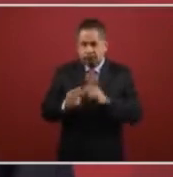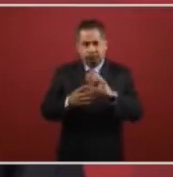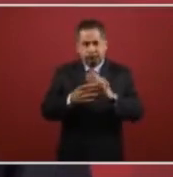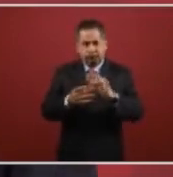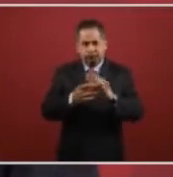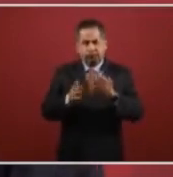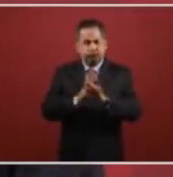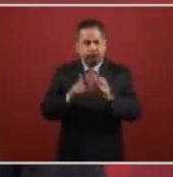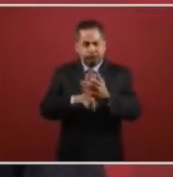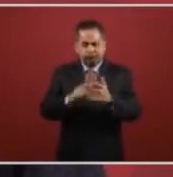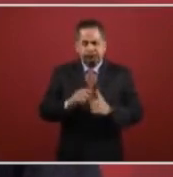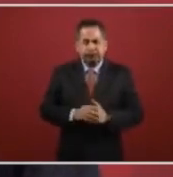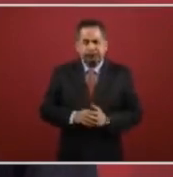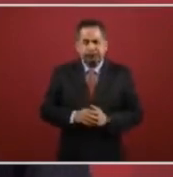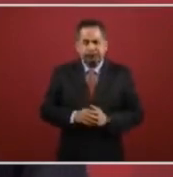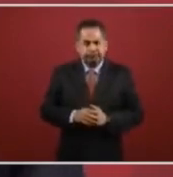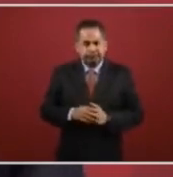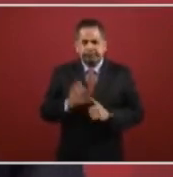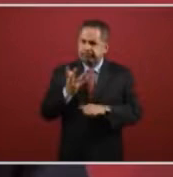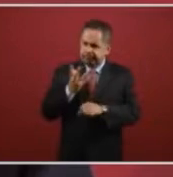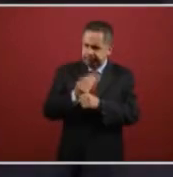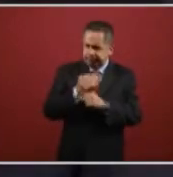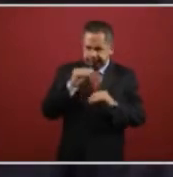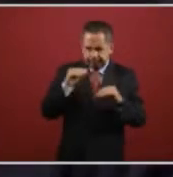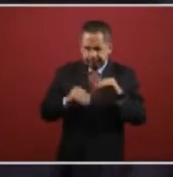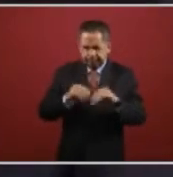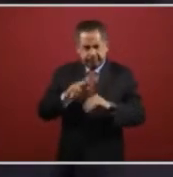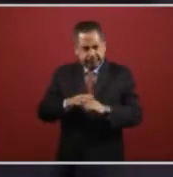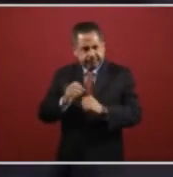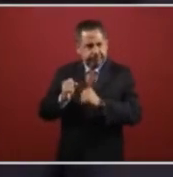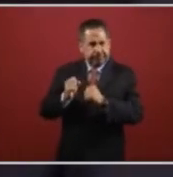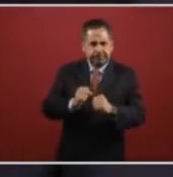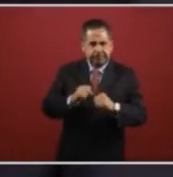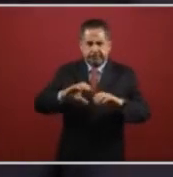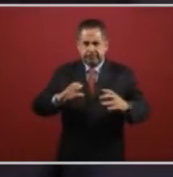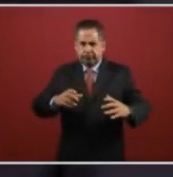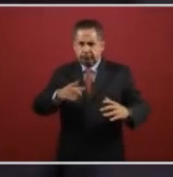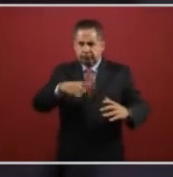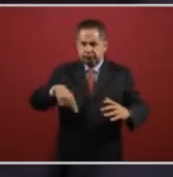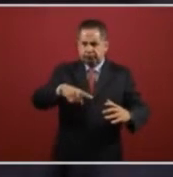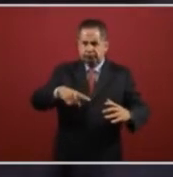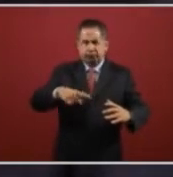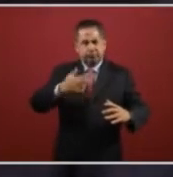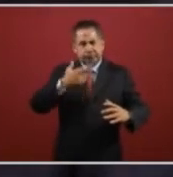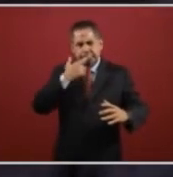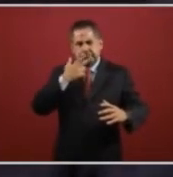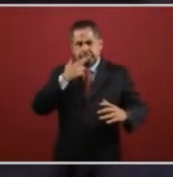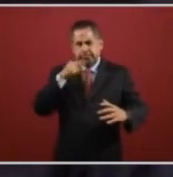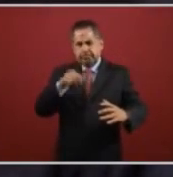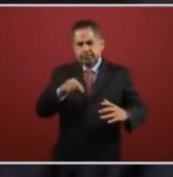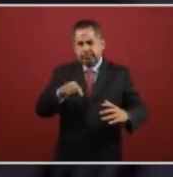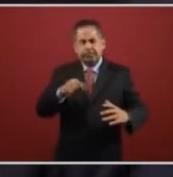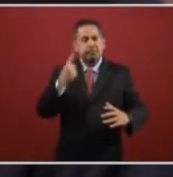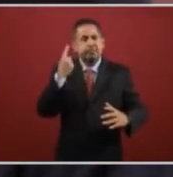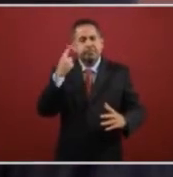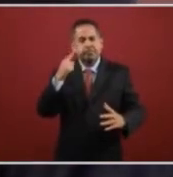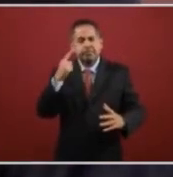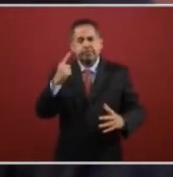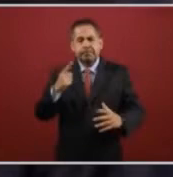What we are doing now is to consolidate this institution,